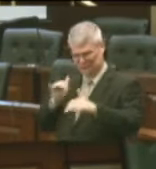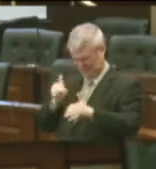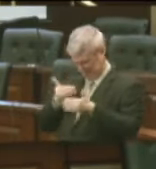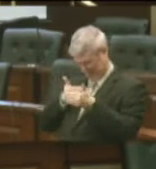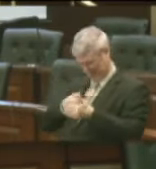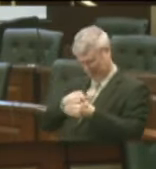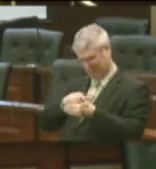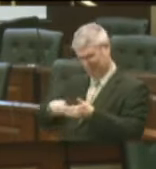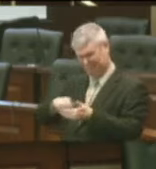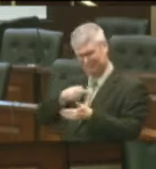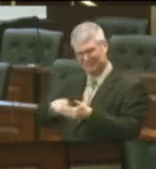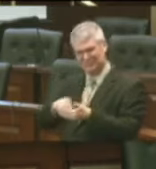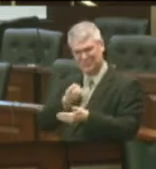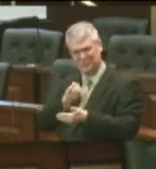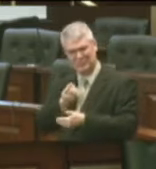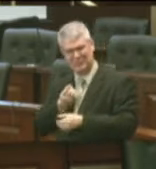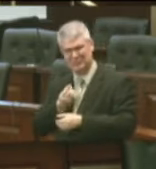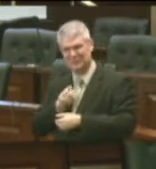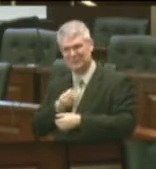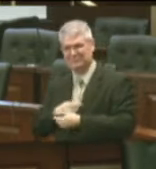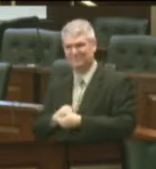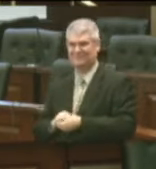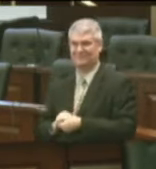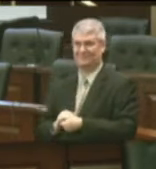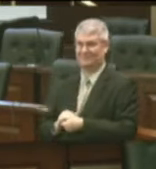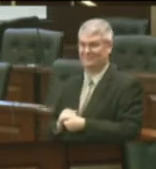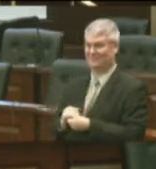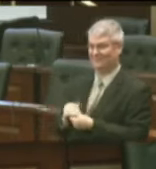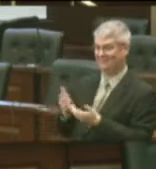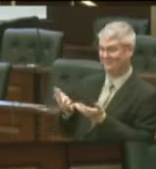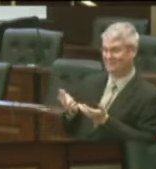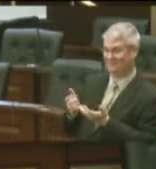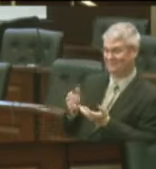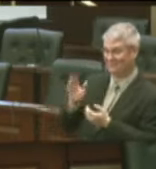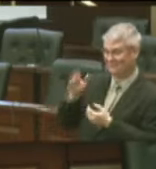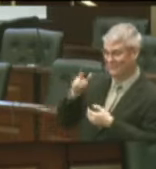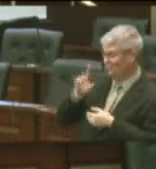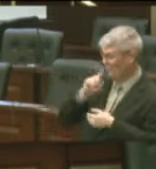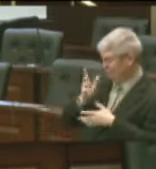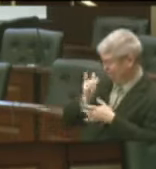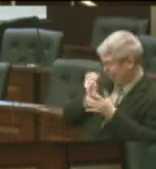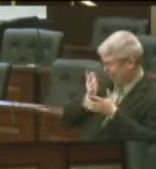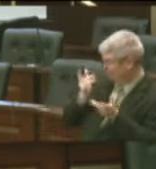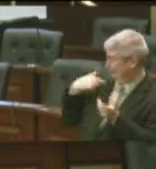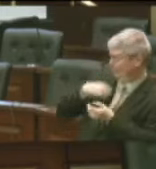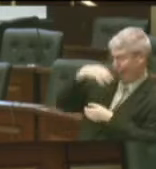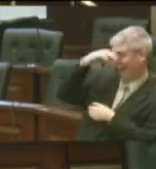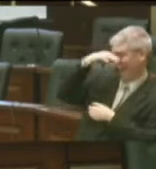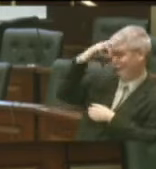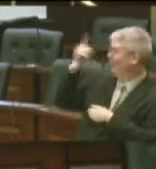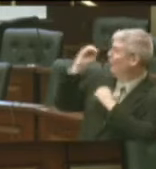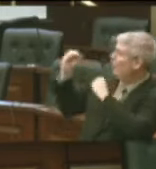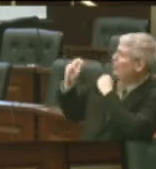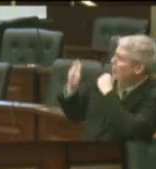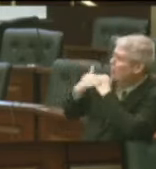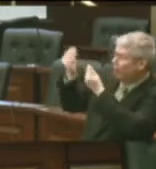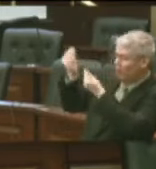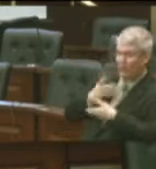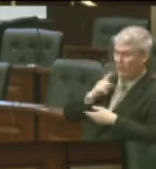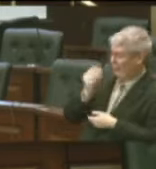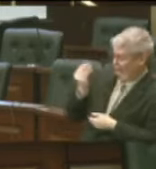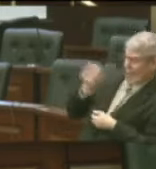of these programs, we didn't know this was available until last Wednesday. And as you can tell by the line of questions, that